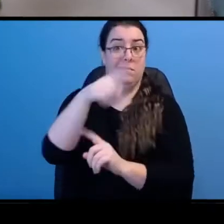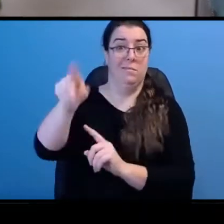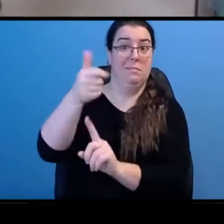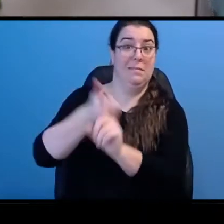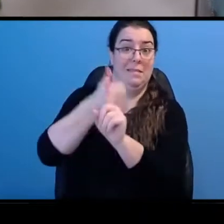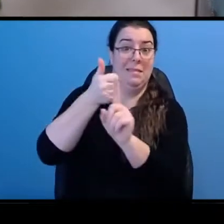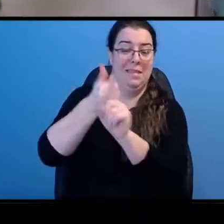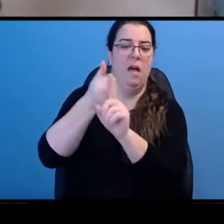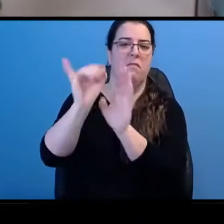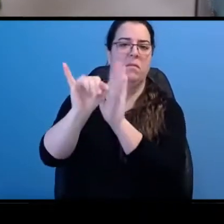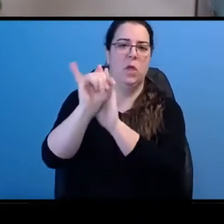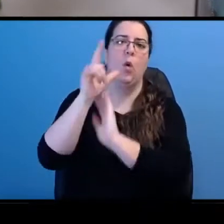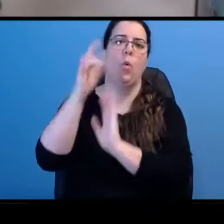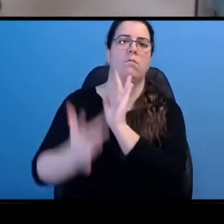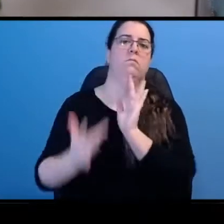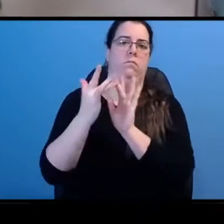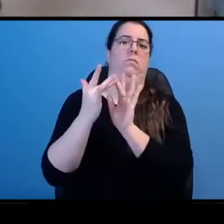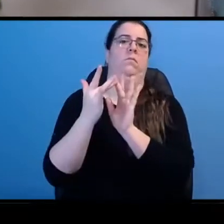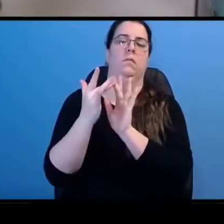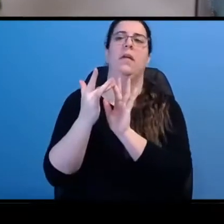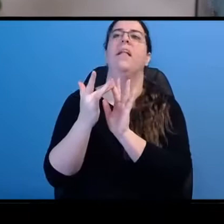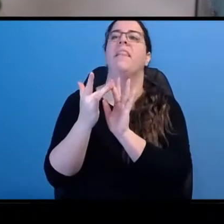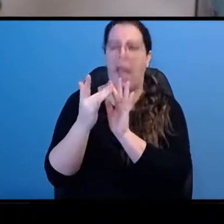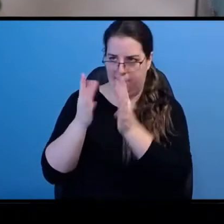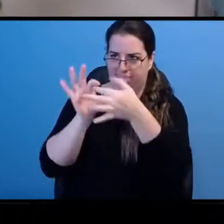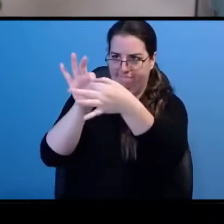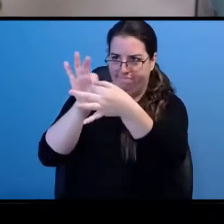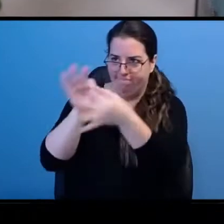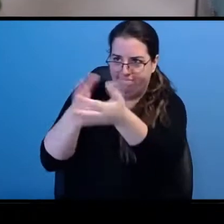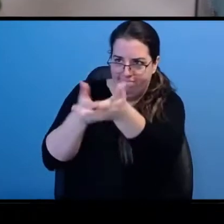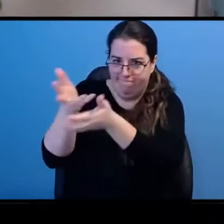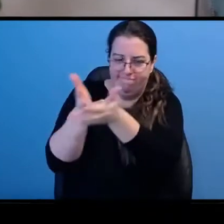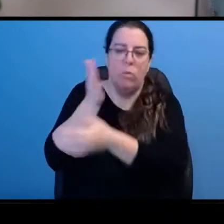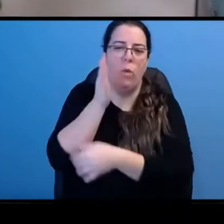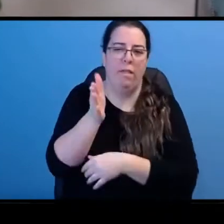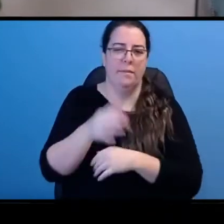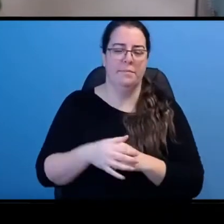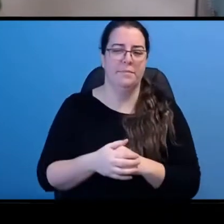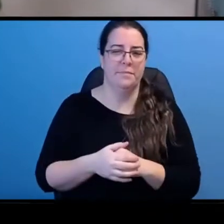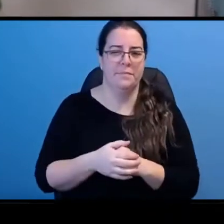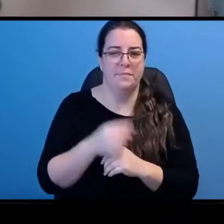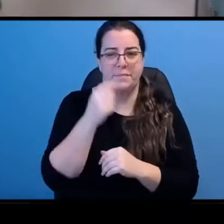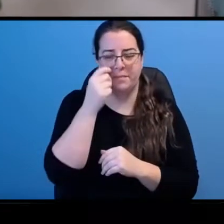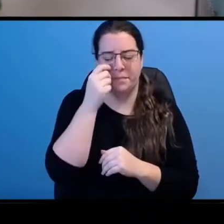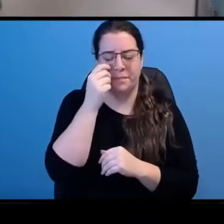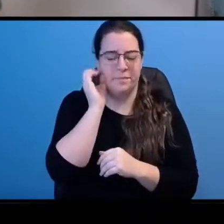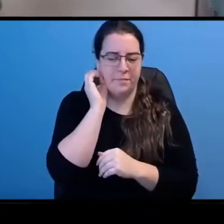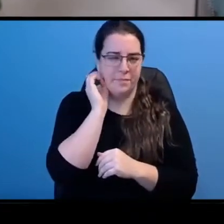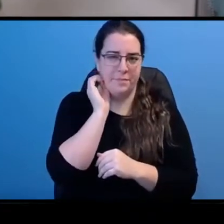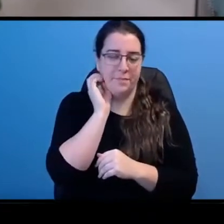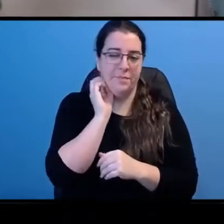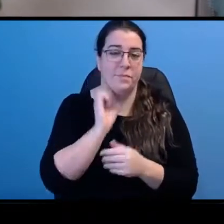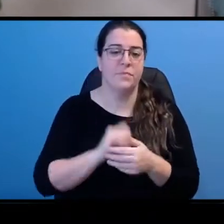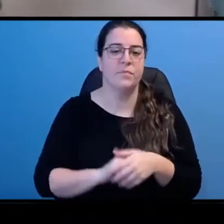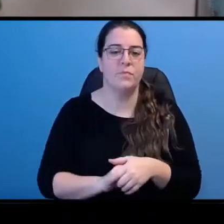have a program officer that will be the person on that letter. And that's the person that you can always contact if you have questions.